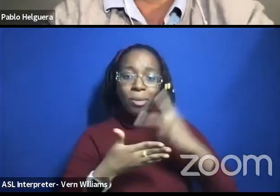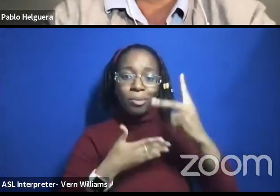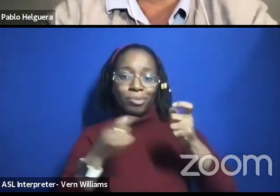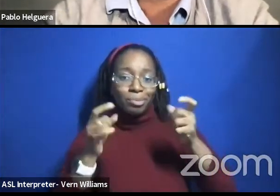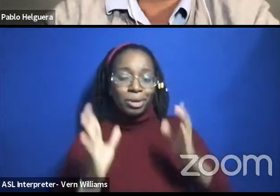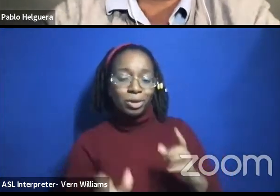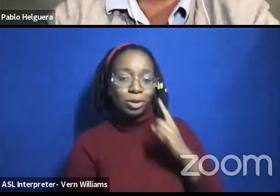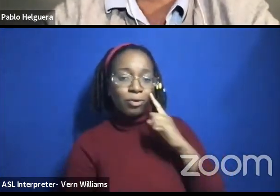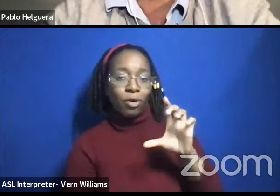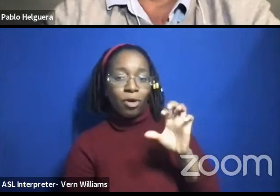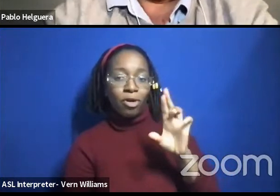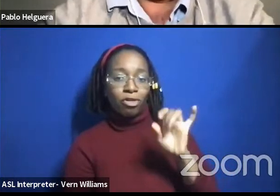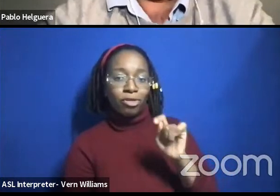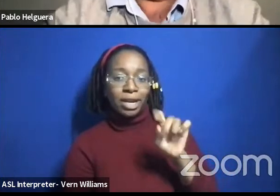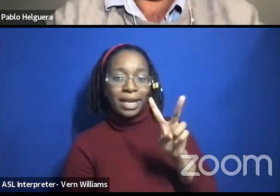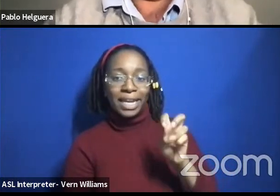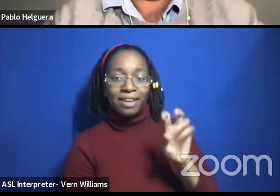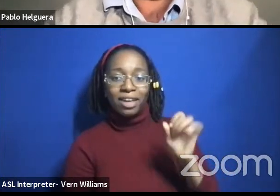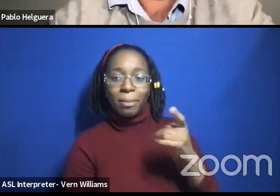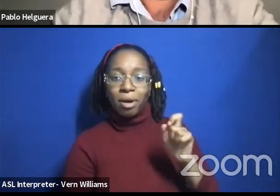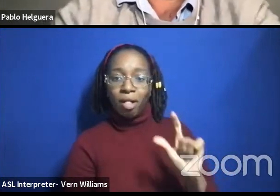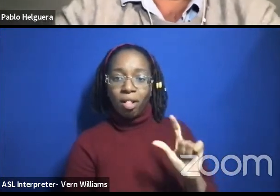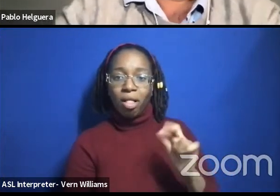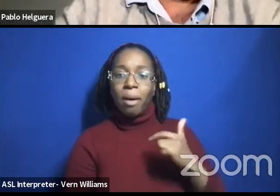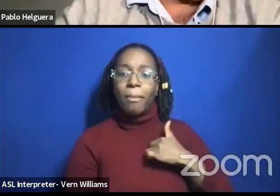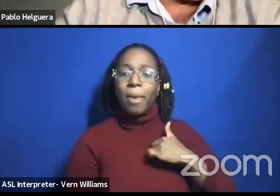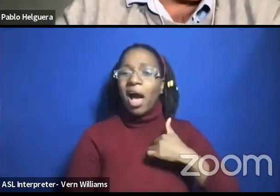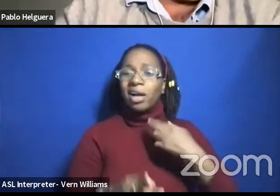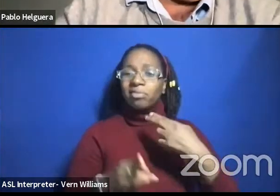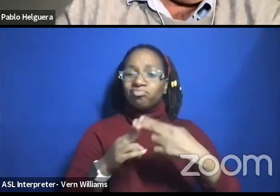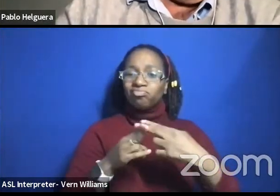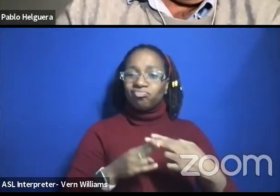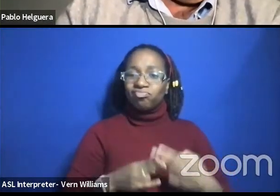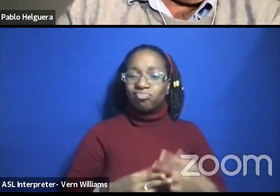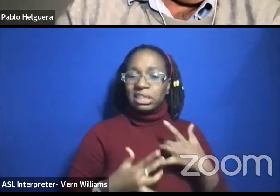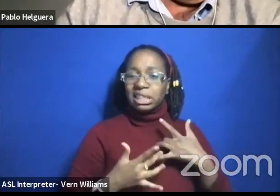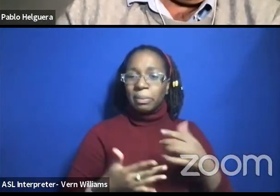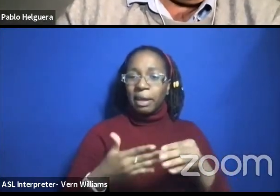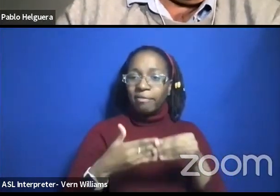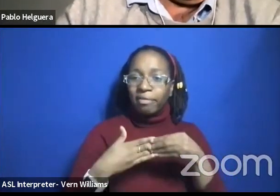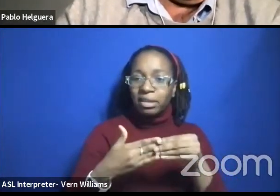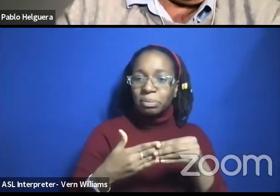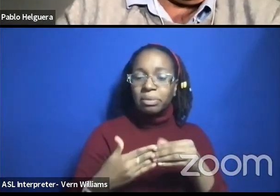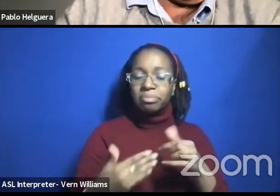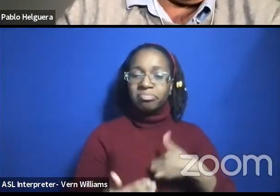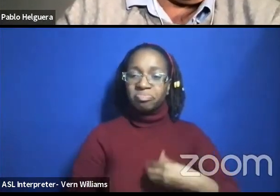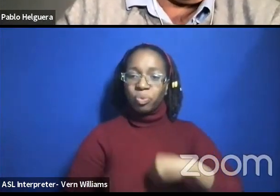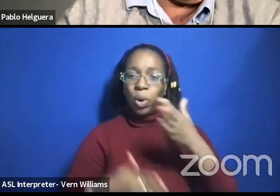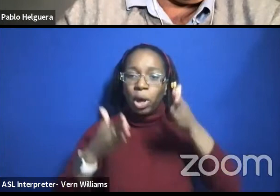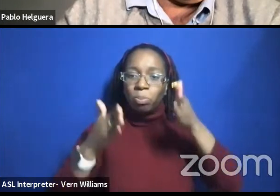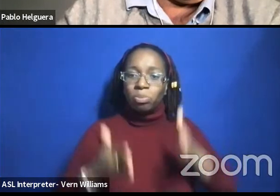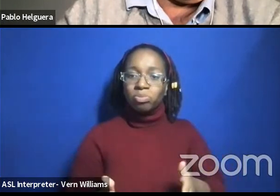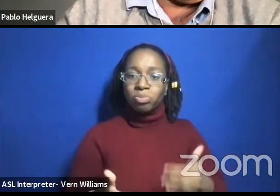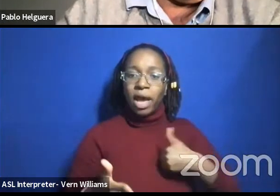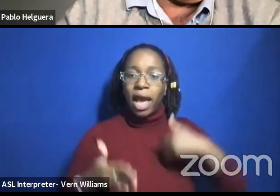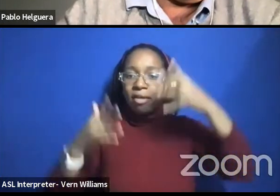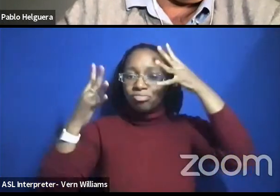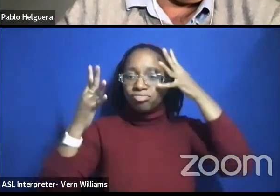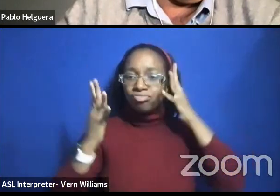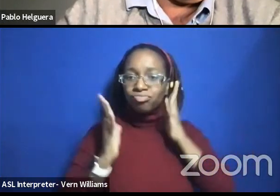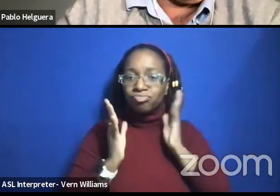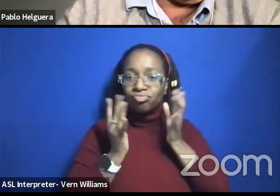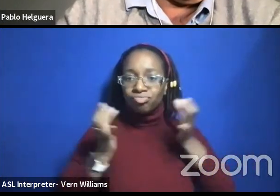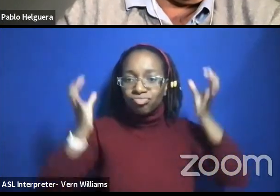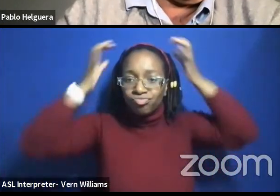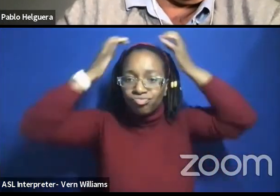My pronouns are flexible and I'm a white person with long honey colored hair that's pulled back into a knot. And I'm sitting in front of a big